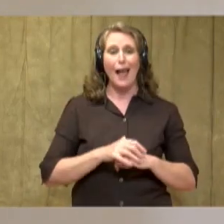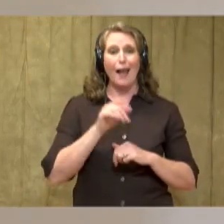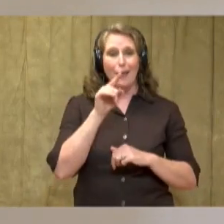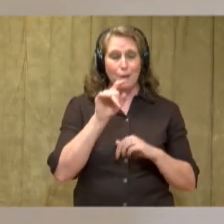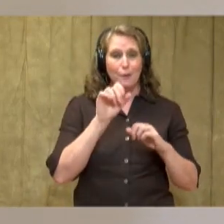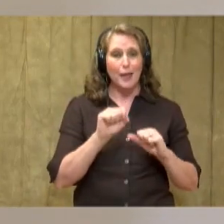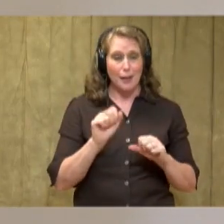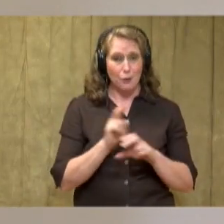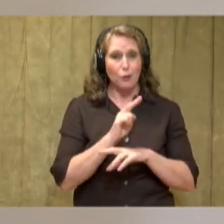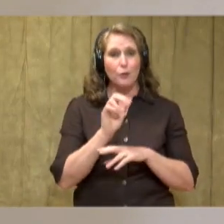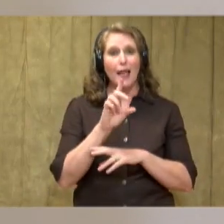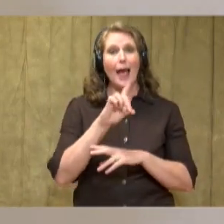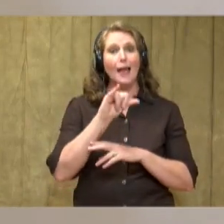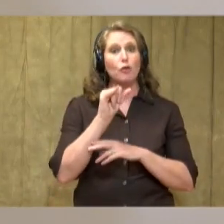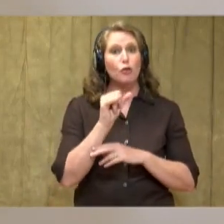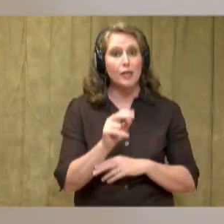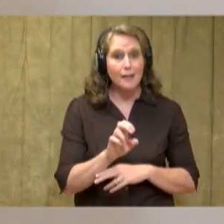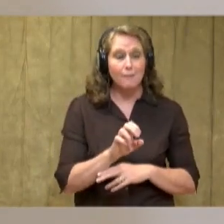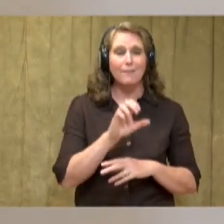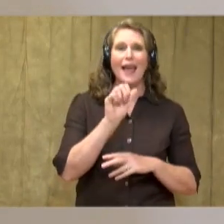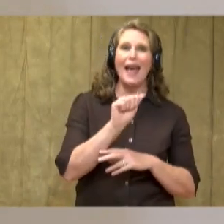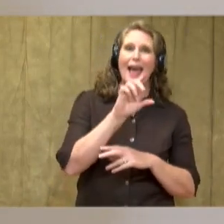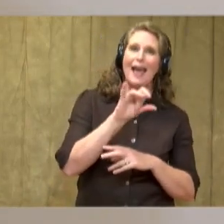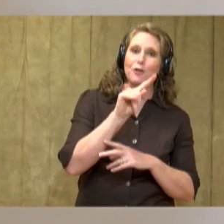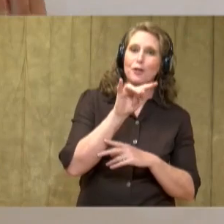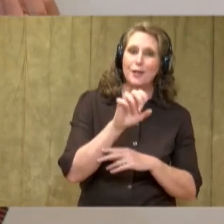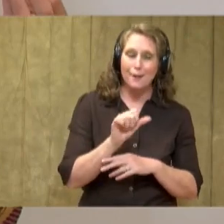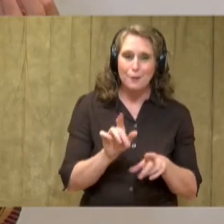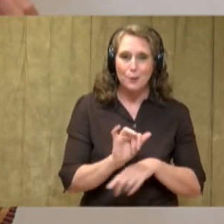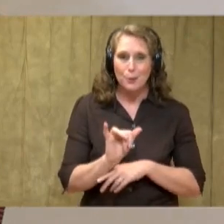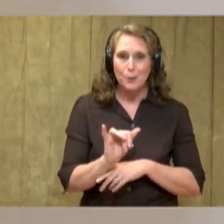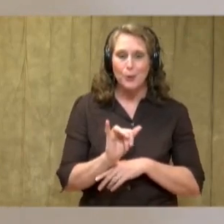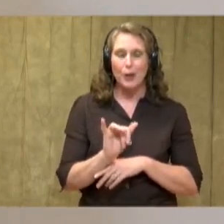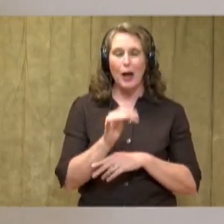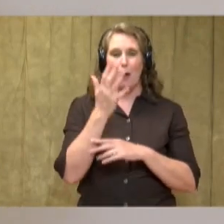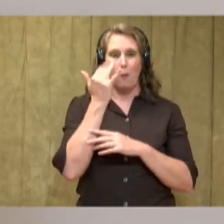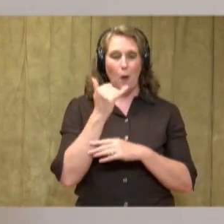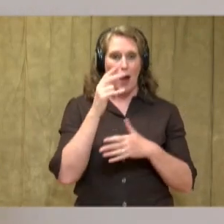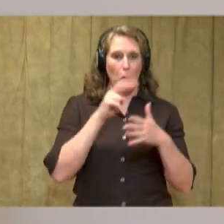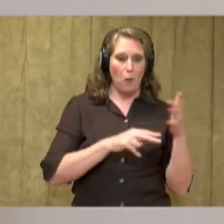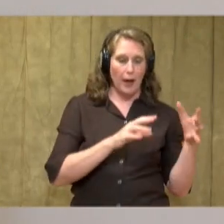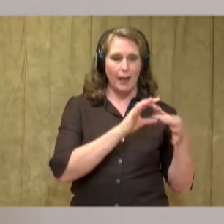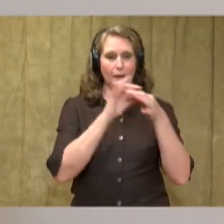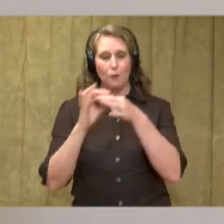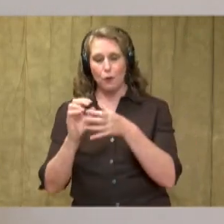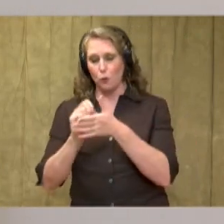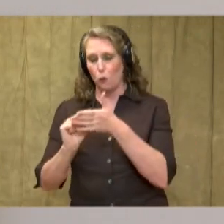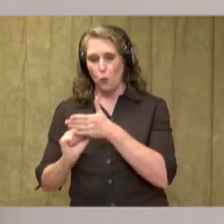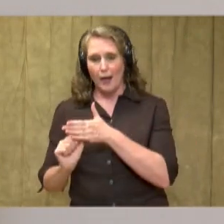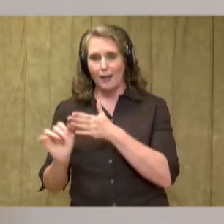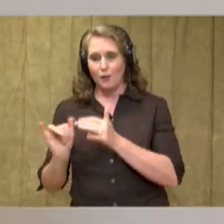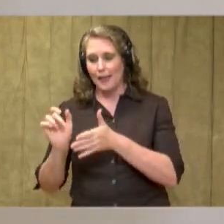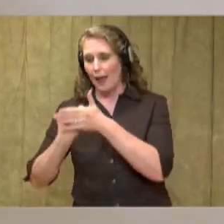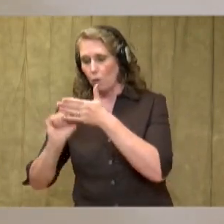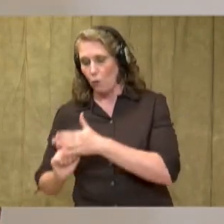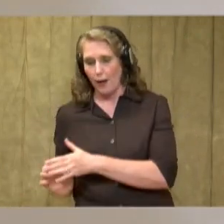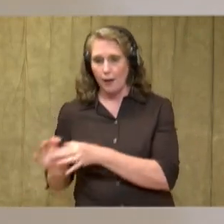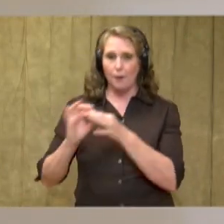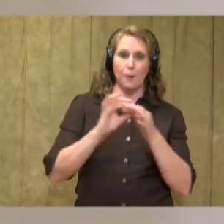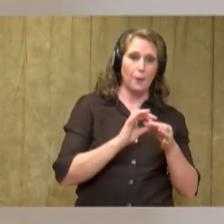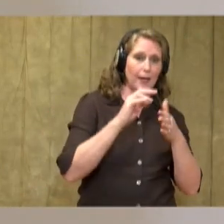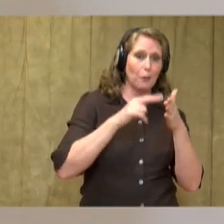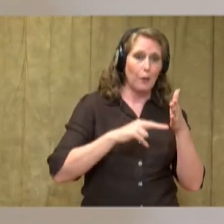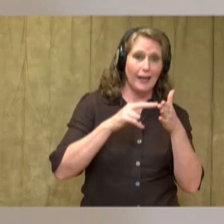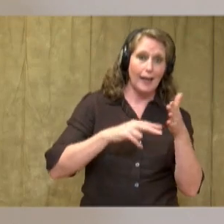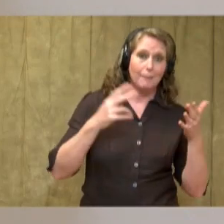can also use adjectives because guess what? Reading goes along with writing, just like writing goes along